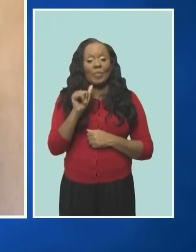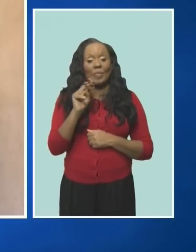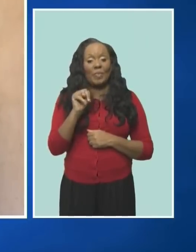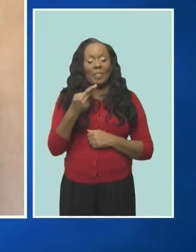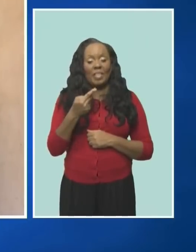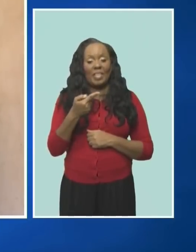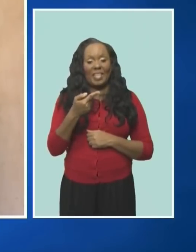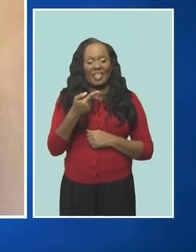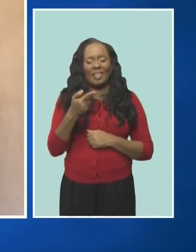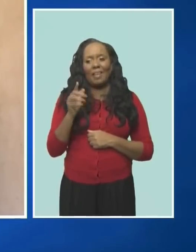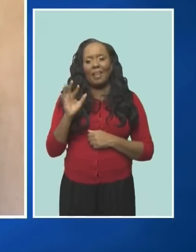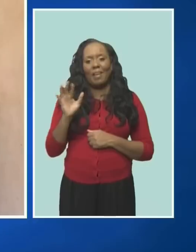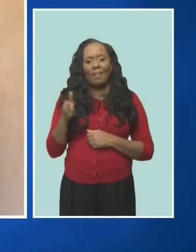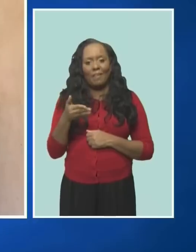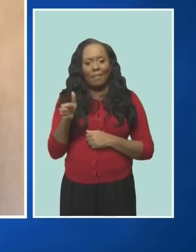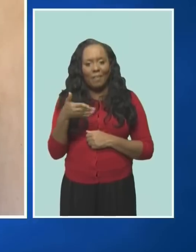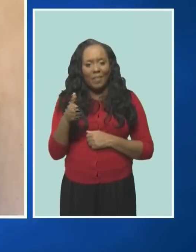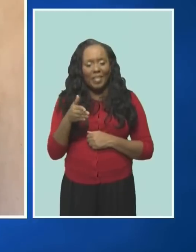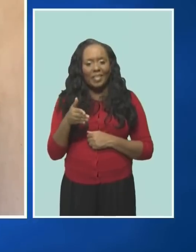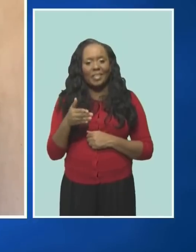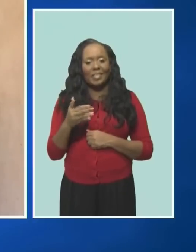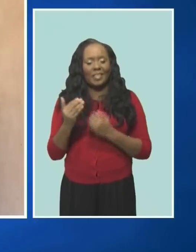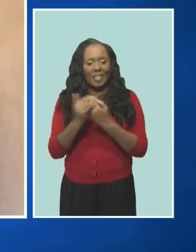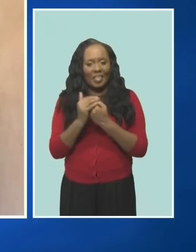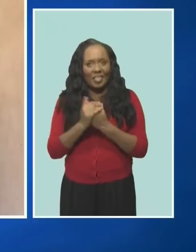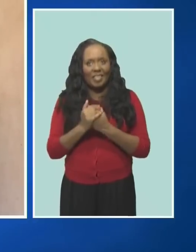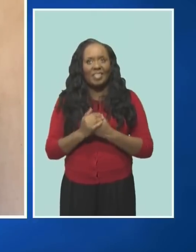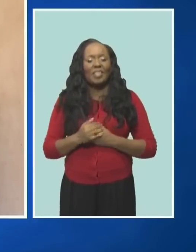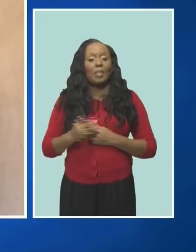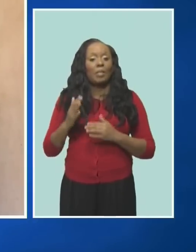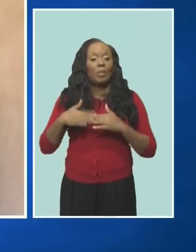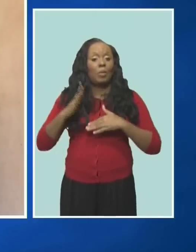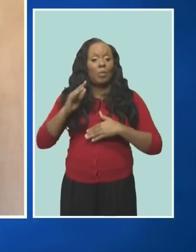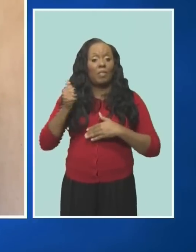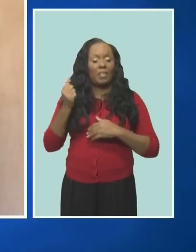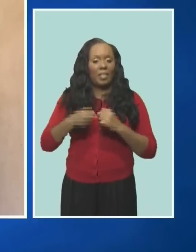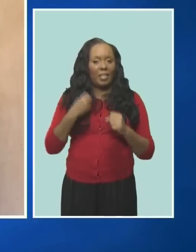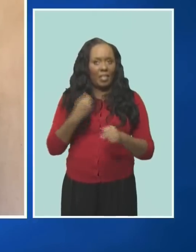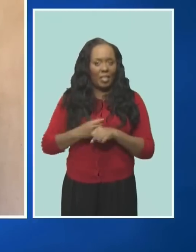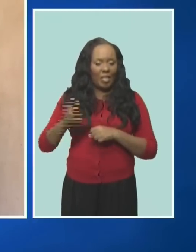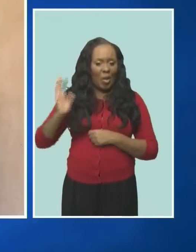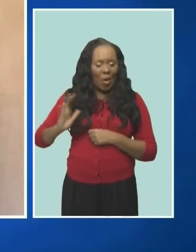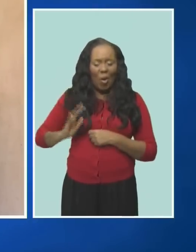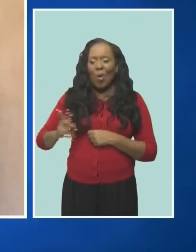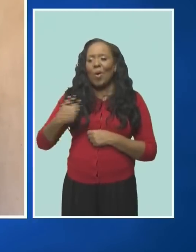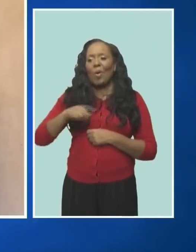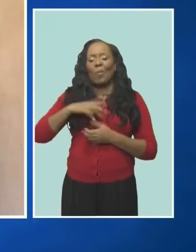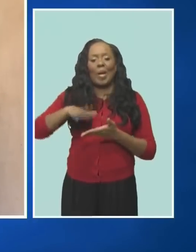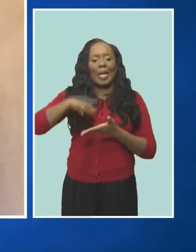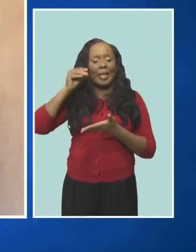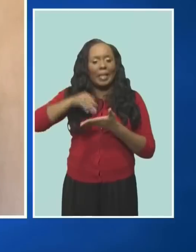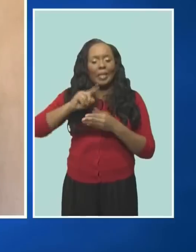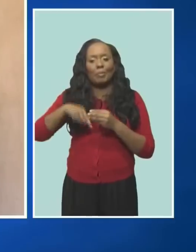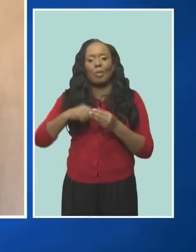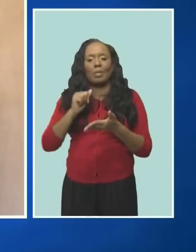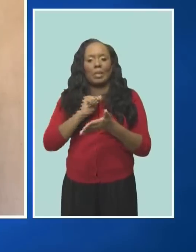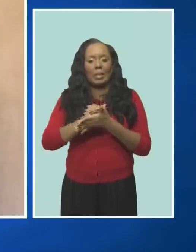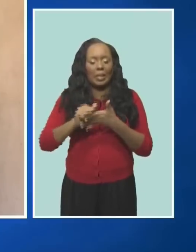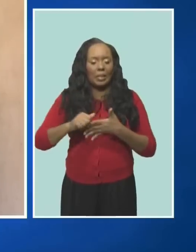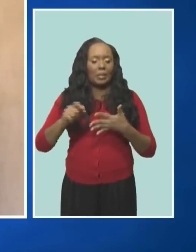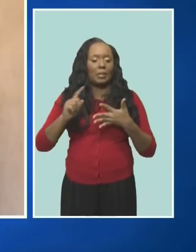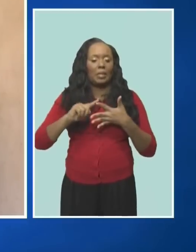Yes program and reflecting over 10 years ago, we did the basics. You learn about accounting, you learn